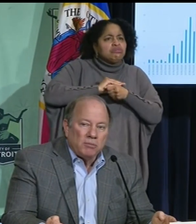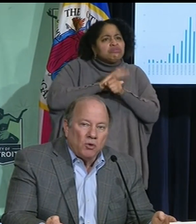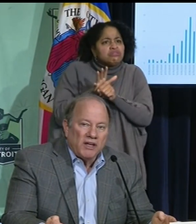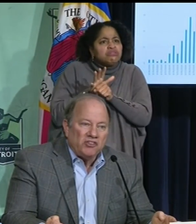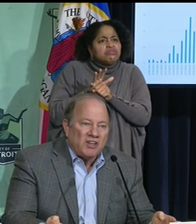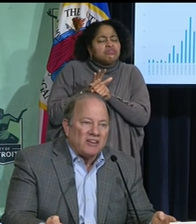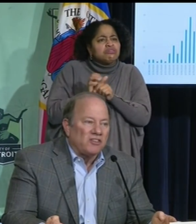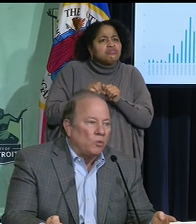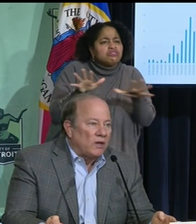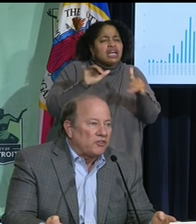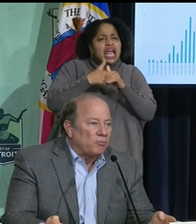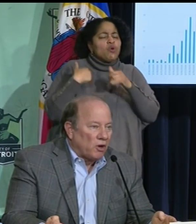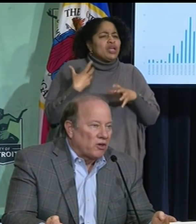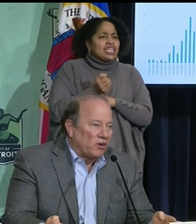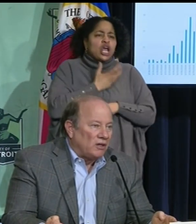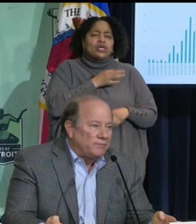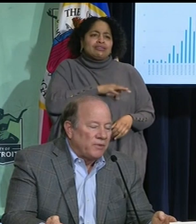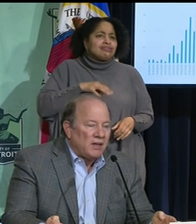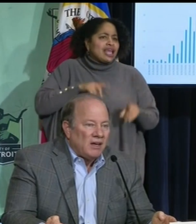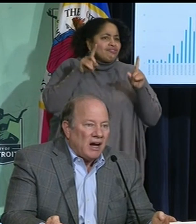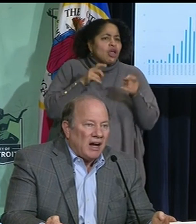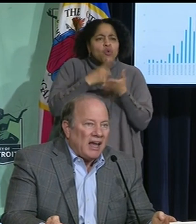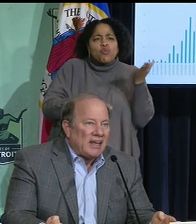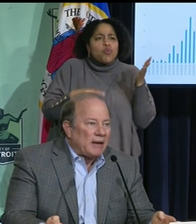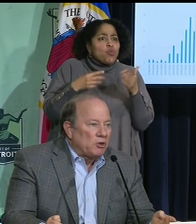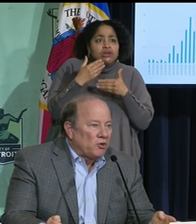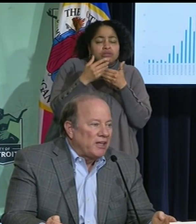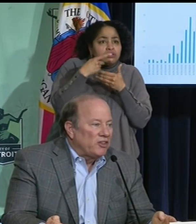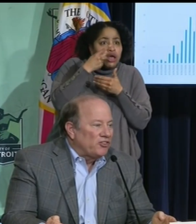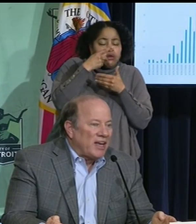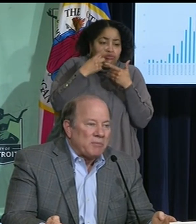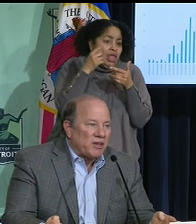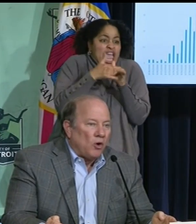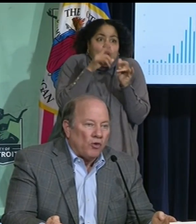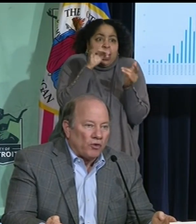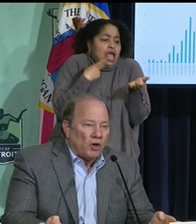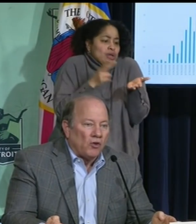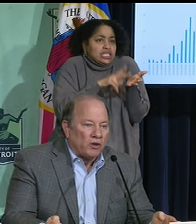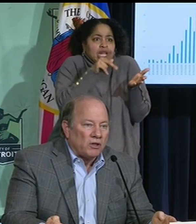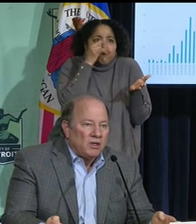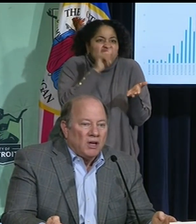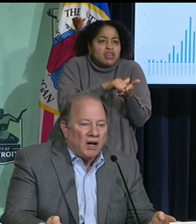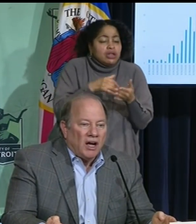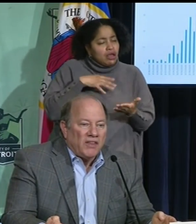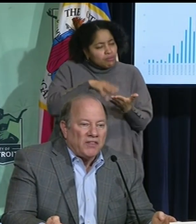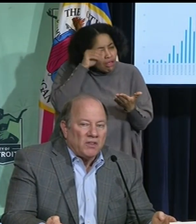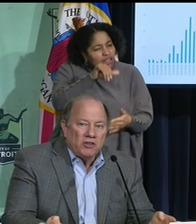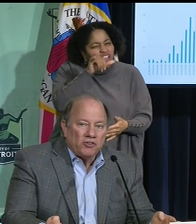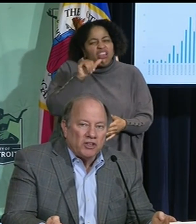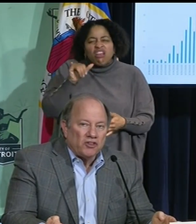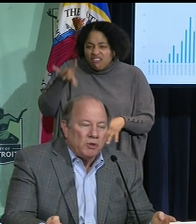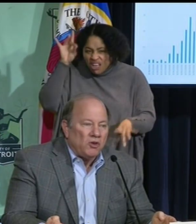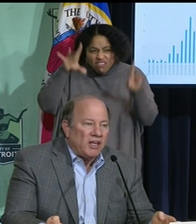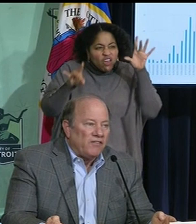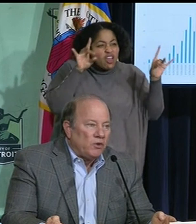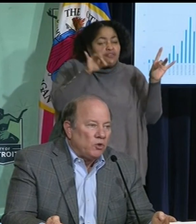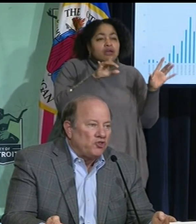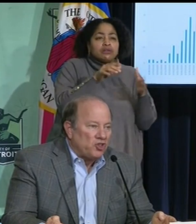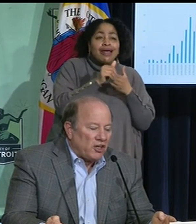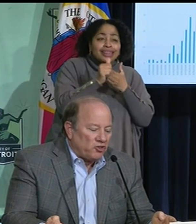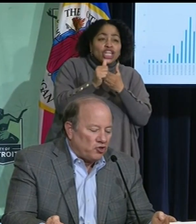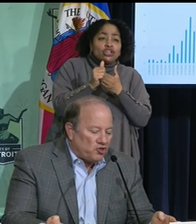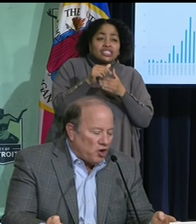the employees tested? What's the protocol? And I'm learning the same thing over and over. That the leaders of this community, if